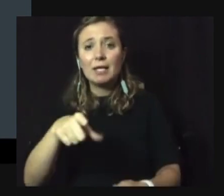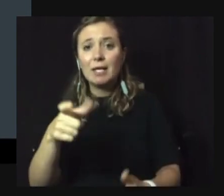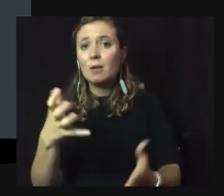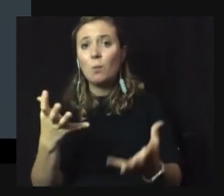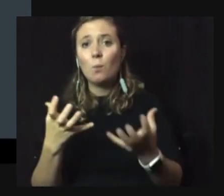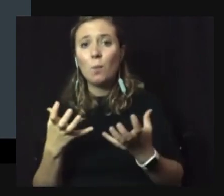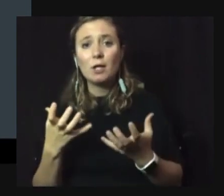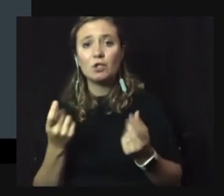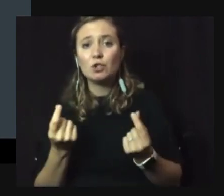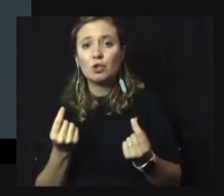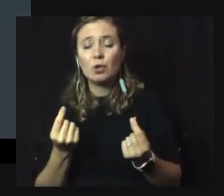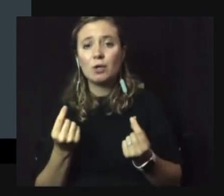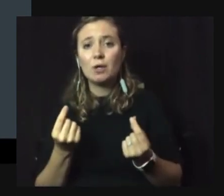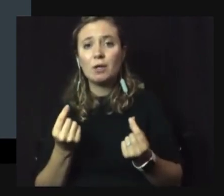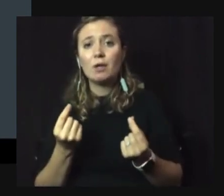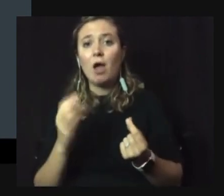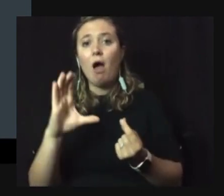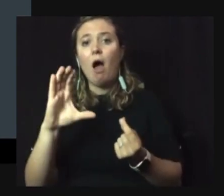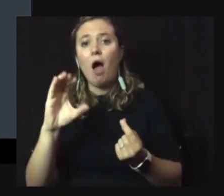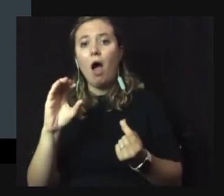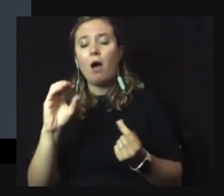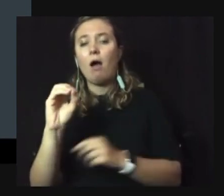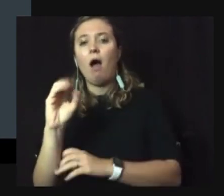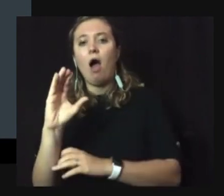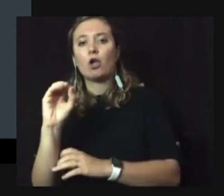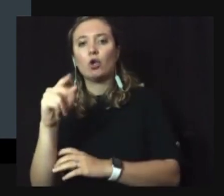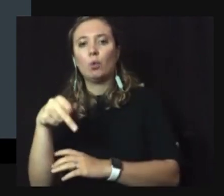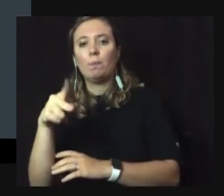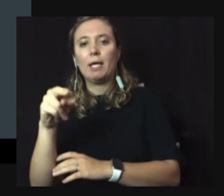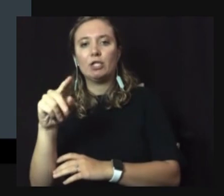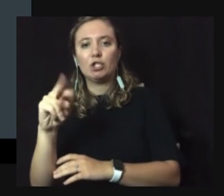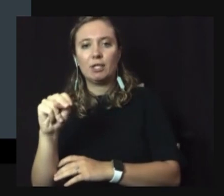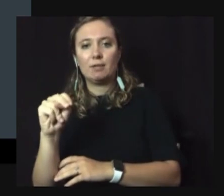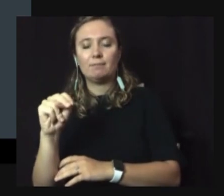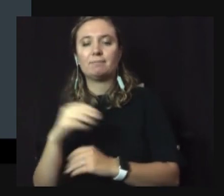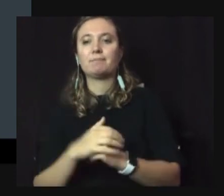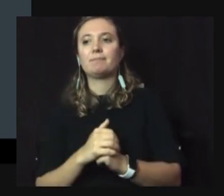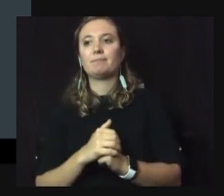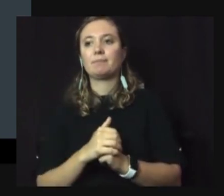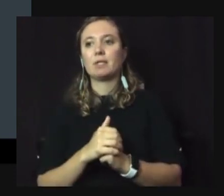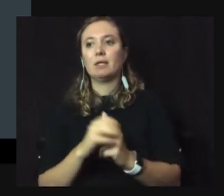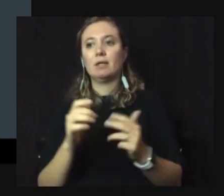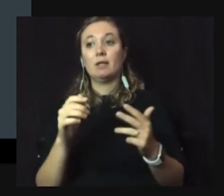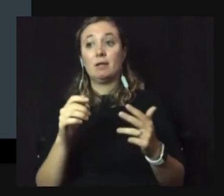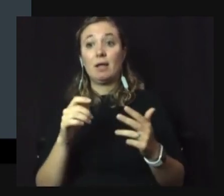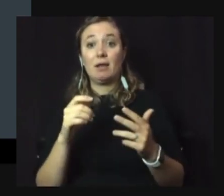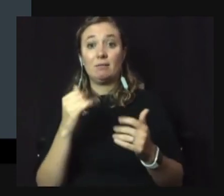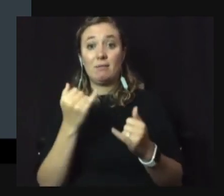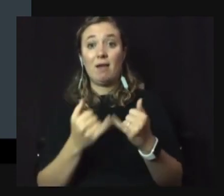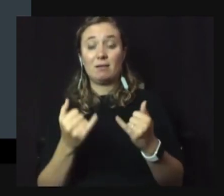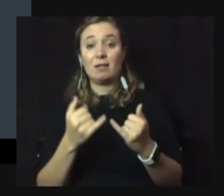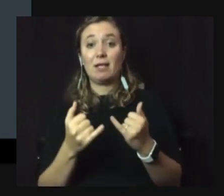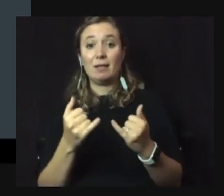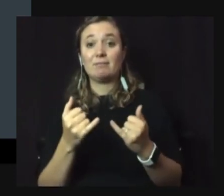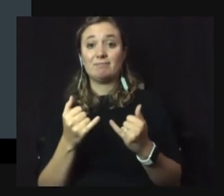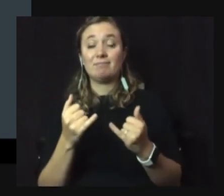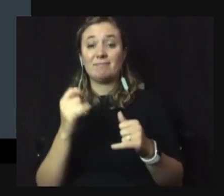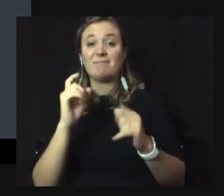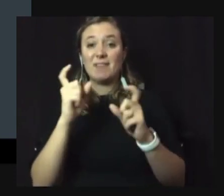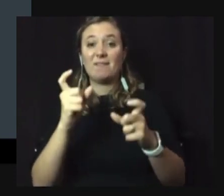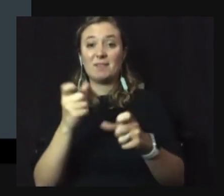which we call occupation. Also give yourself time and space to restore.